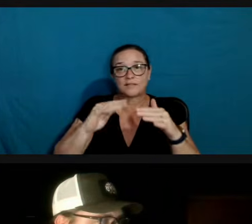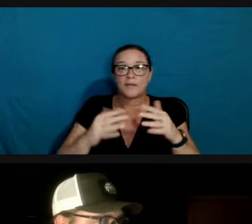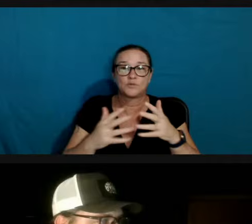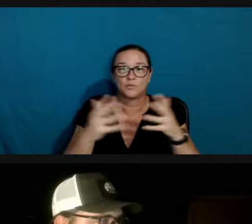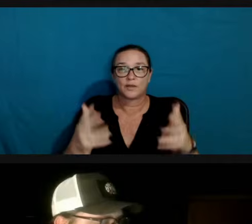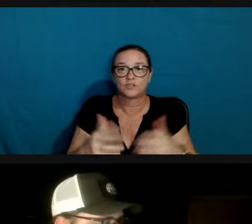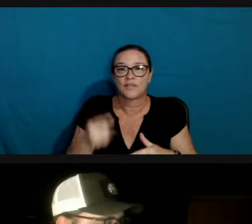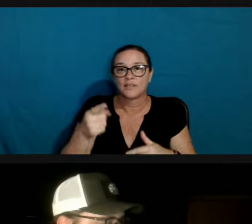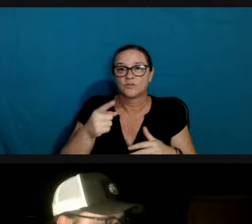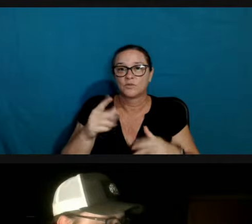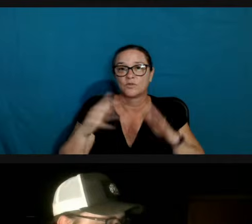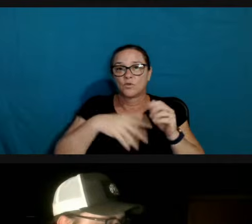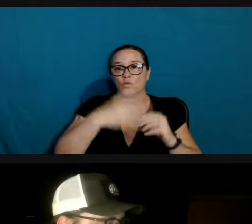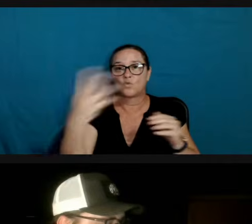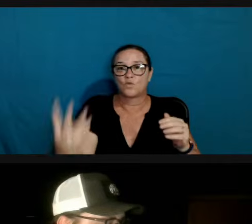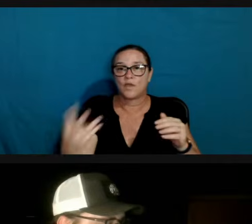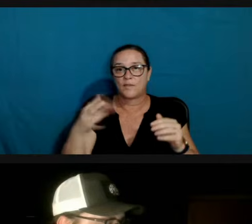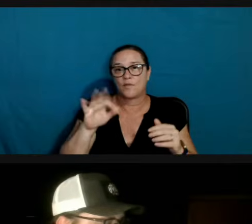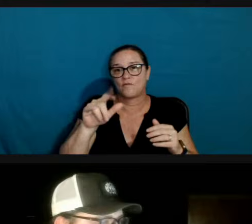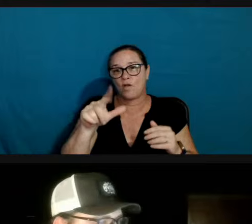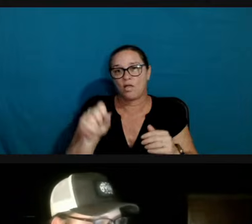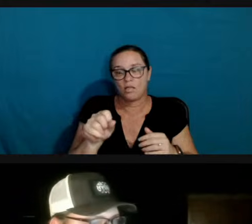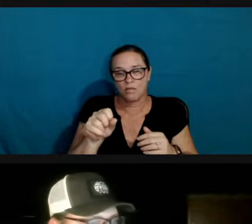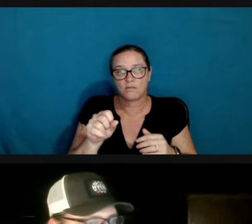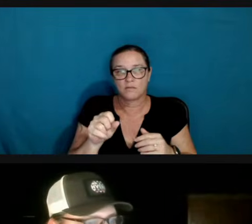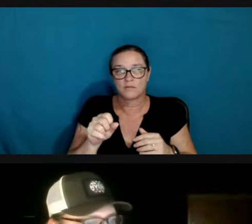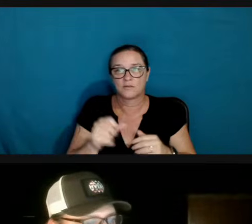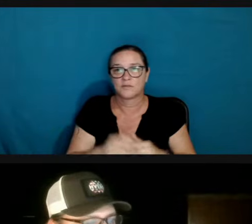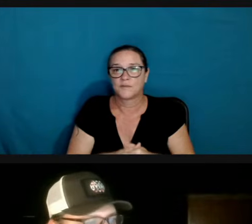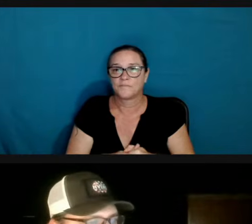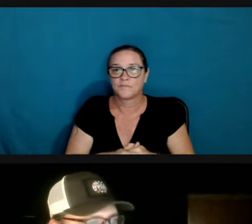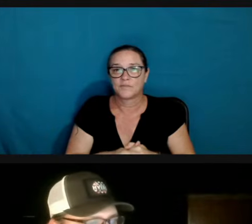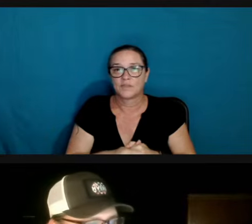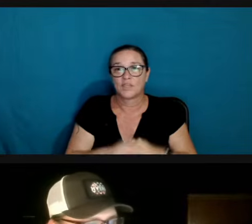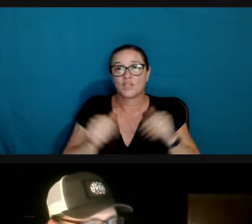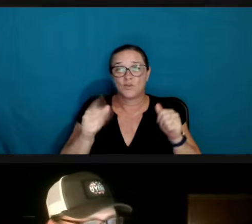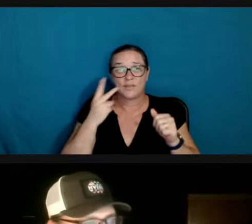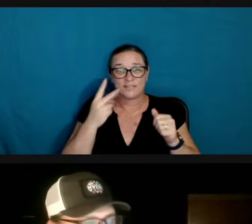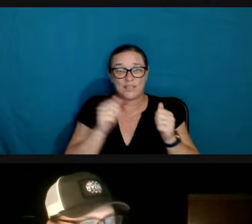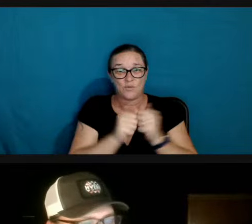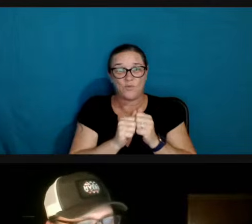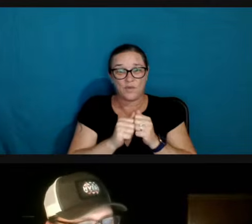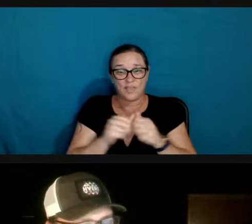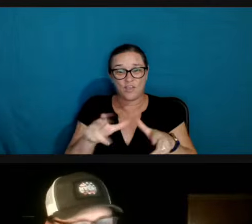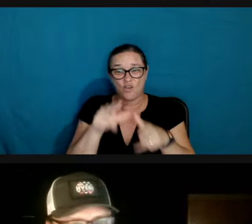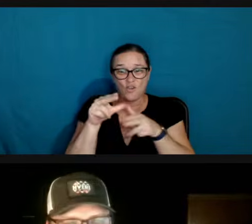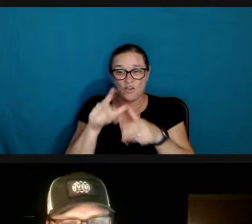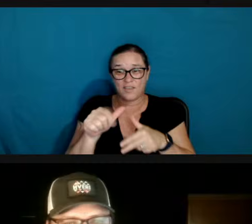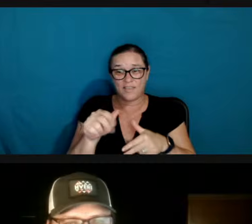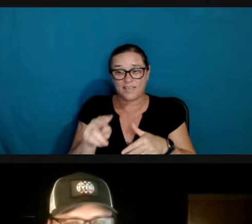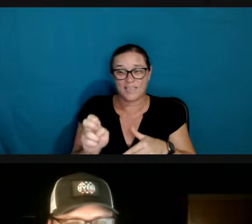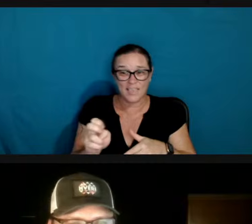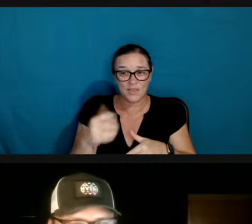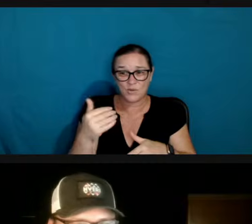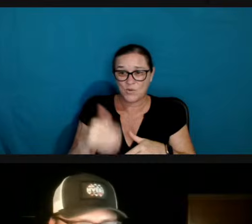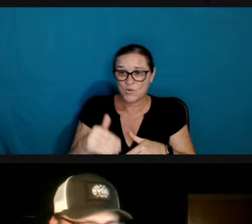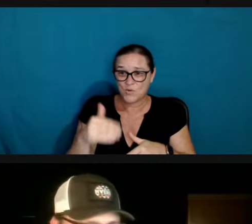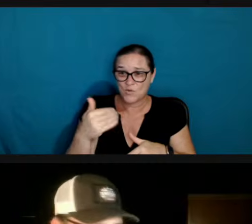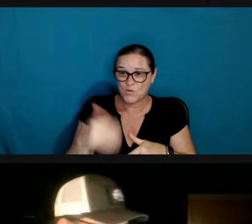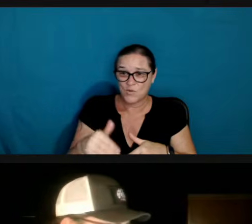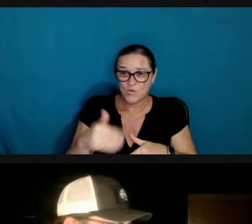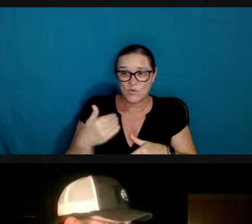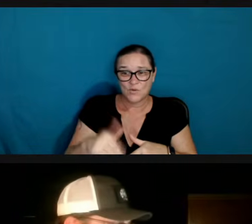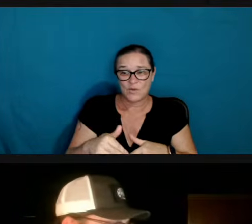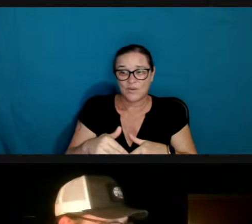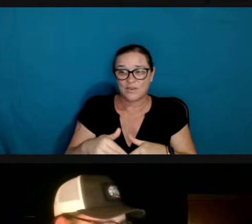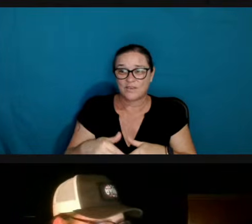of Rainbow Falls. Go back and you can see what it looked like with Hurricane Lane, right? Just look at that Rainbow Falls in the bottom